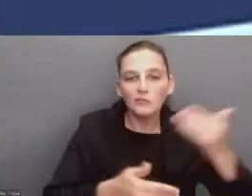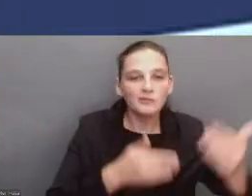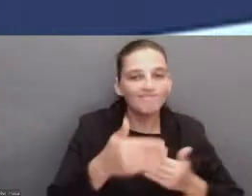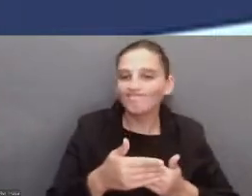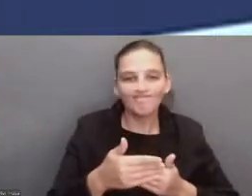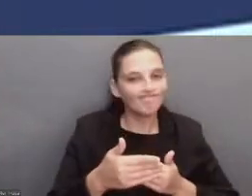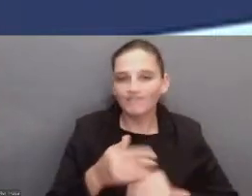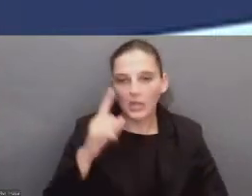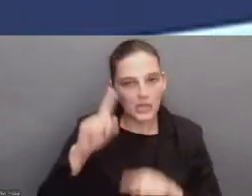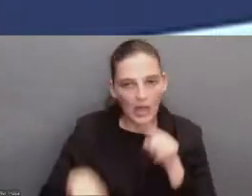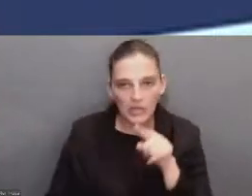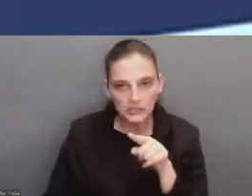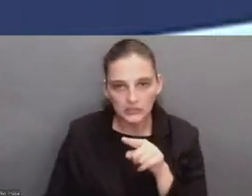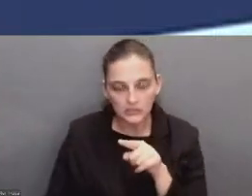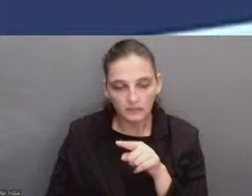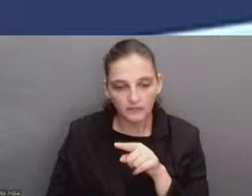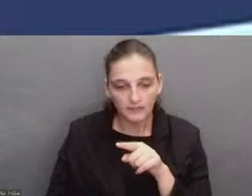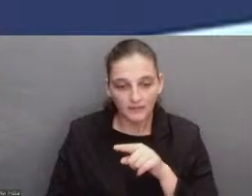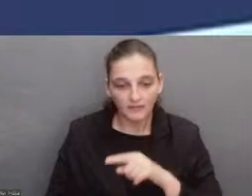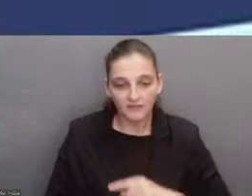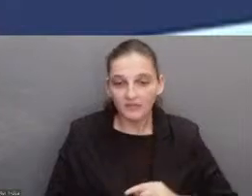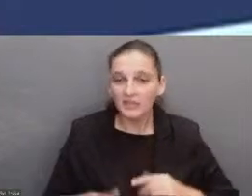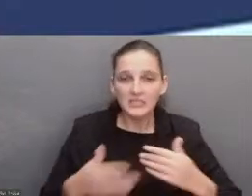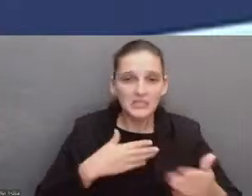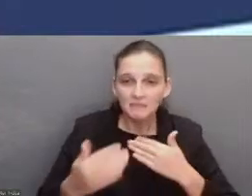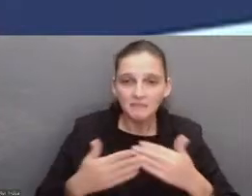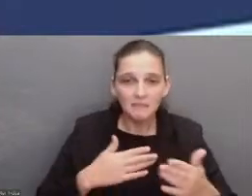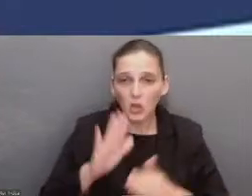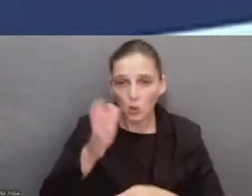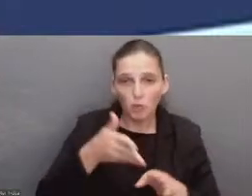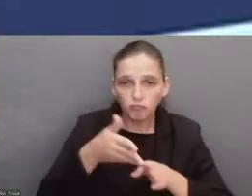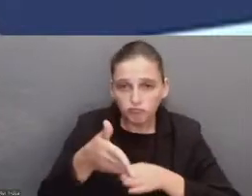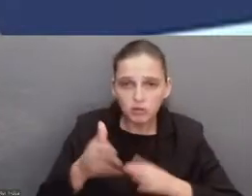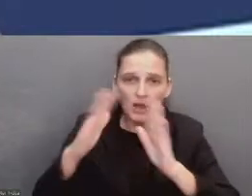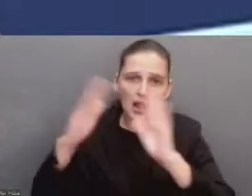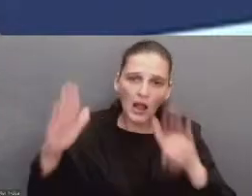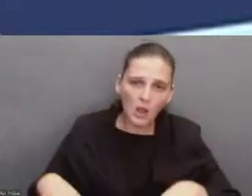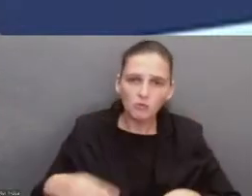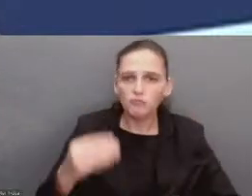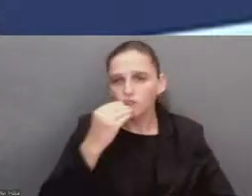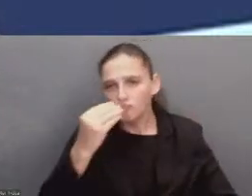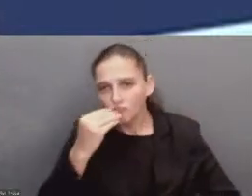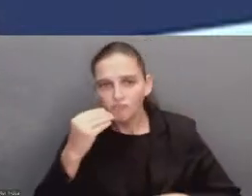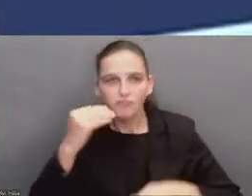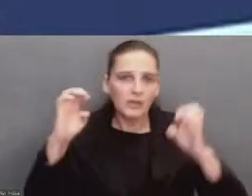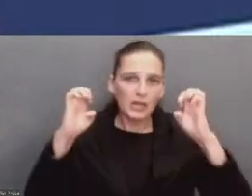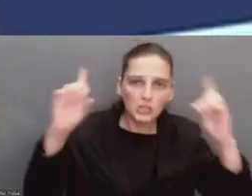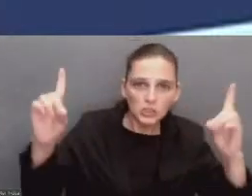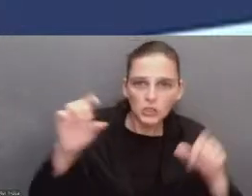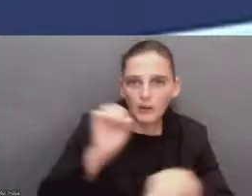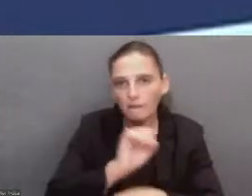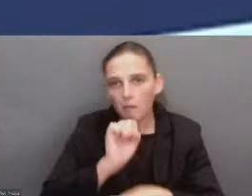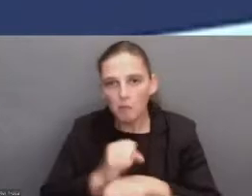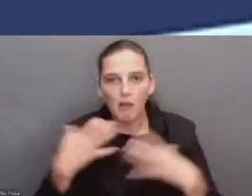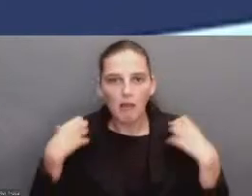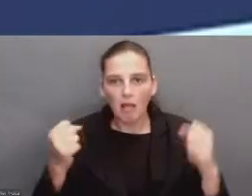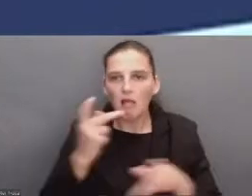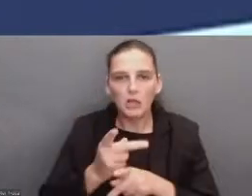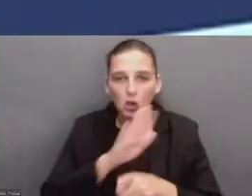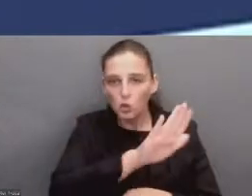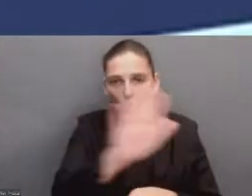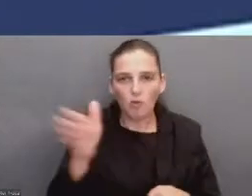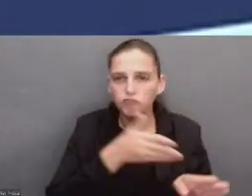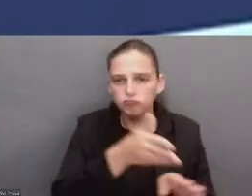so whatever that is, be it housing or nutrition, education, employment, healthcare, those are the